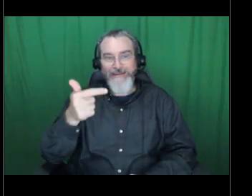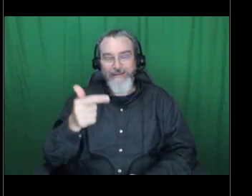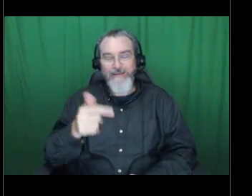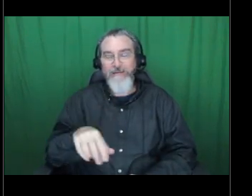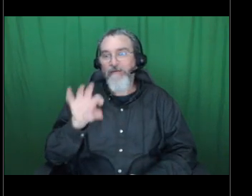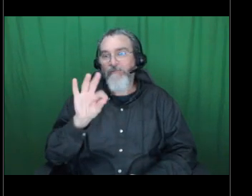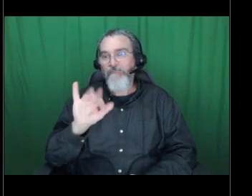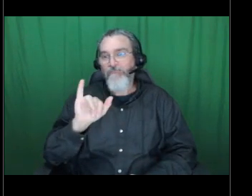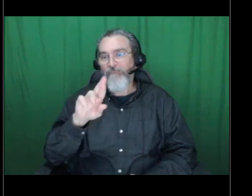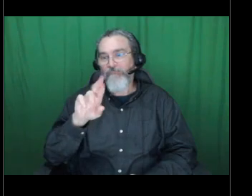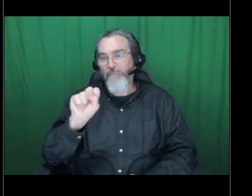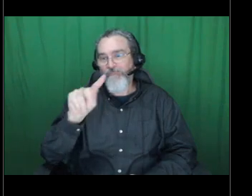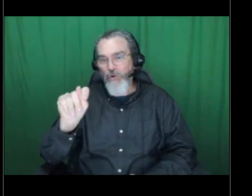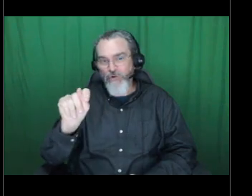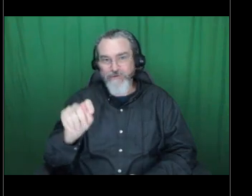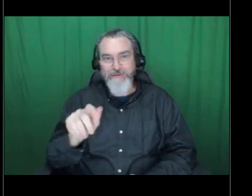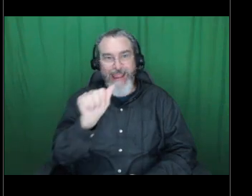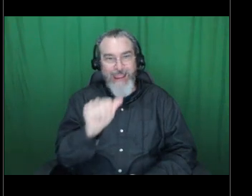fairhousingfirst@hud.gov.